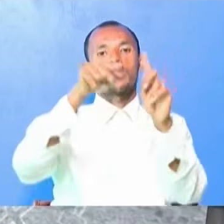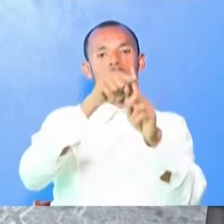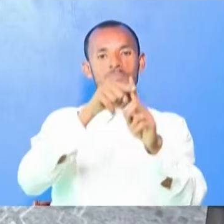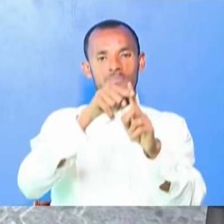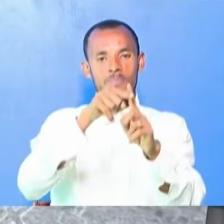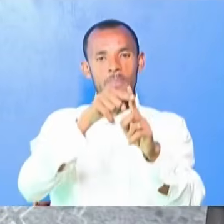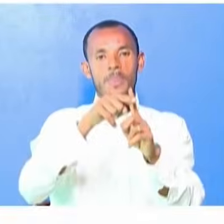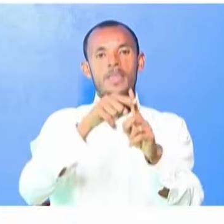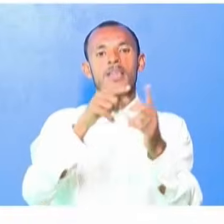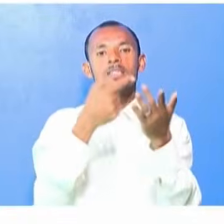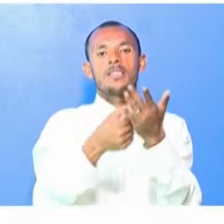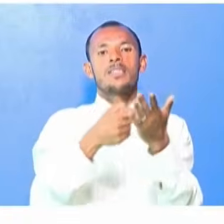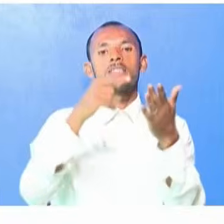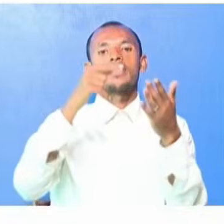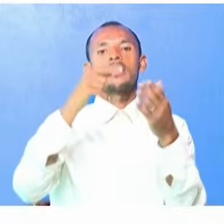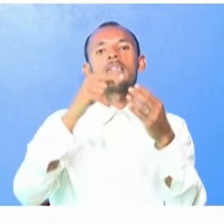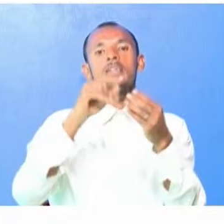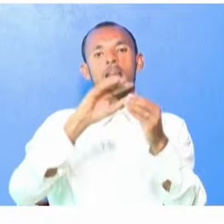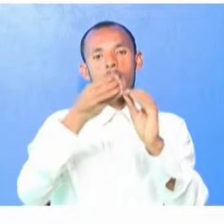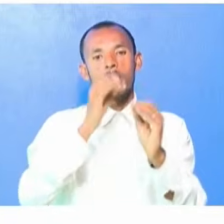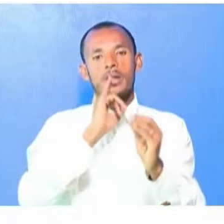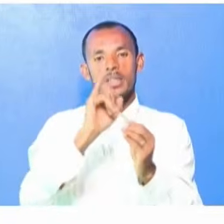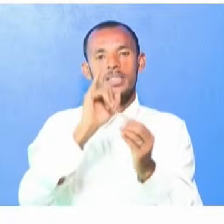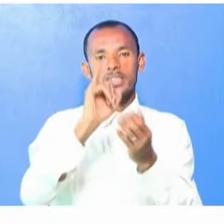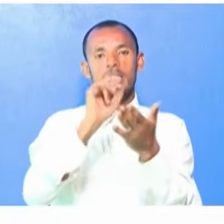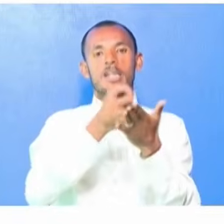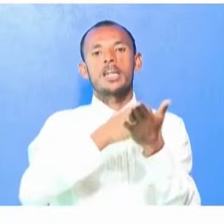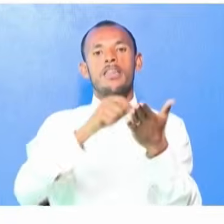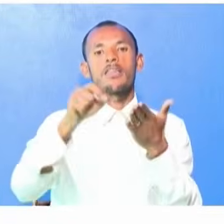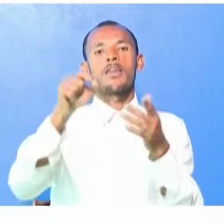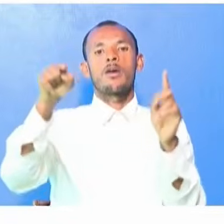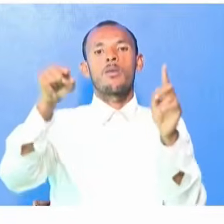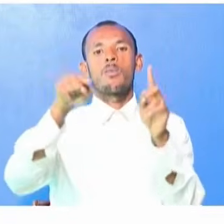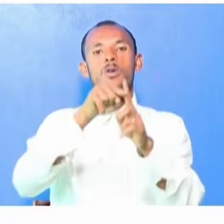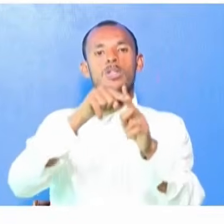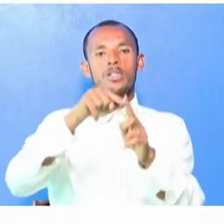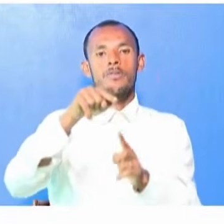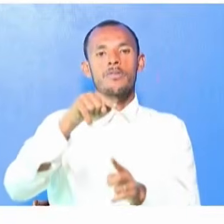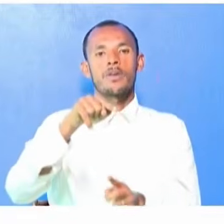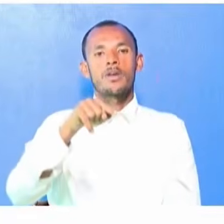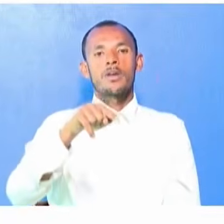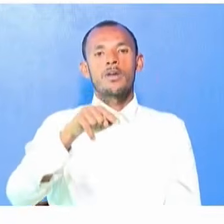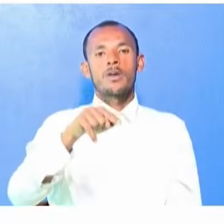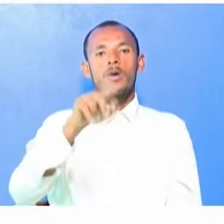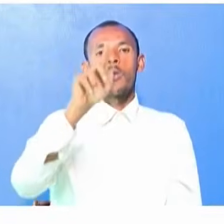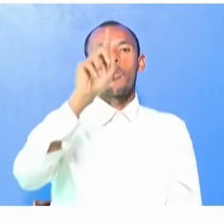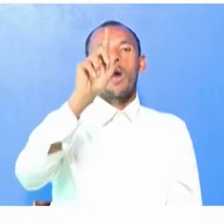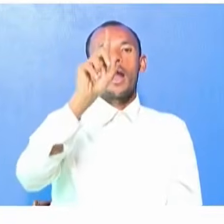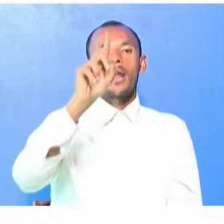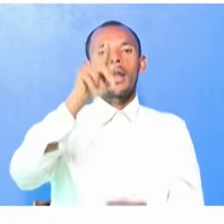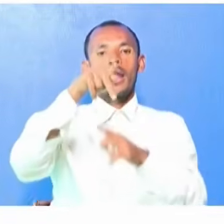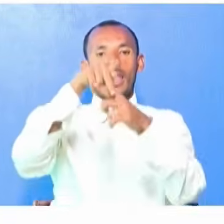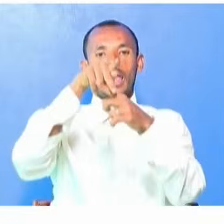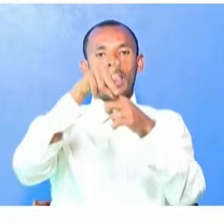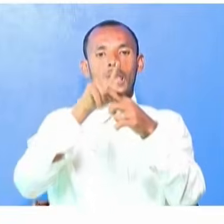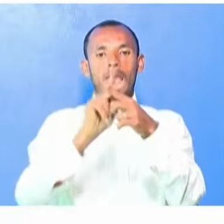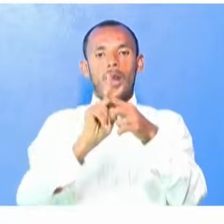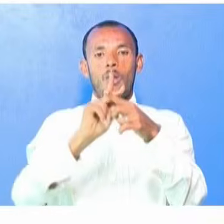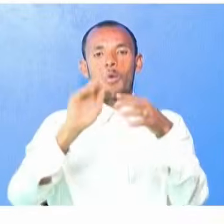Therefore, this number is written positive 1 kilometer. This is